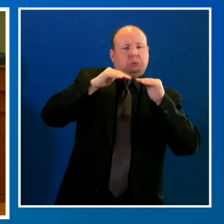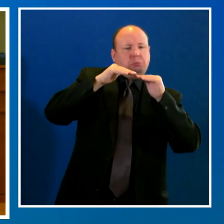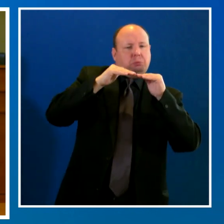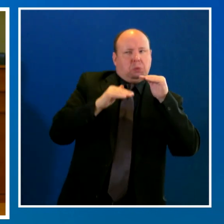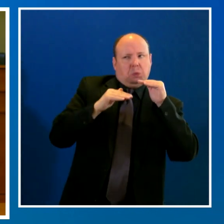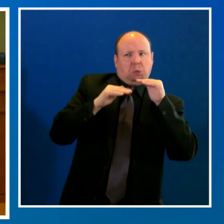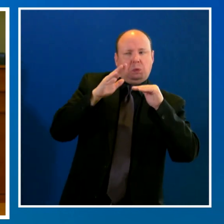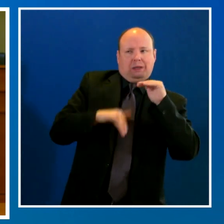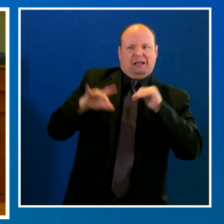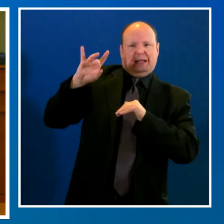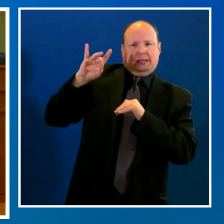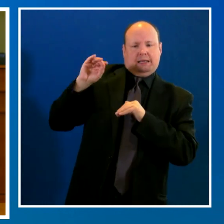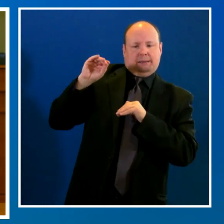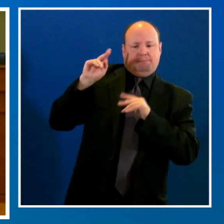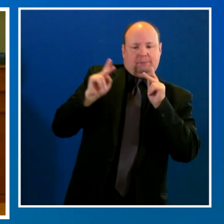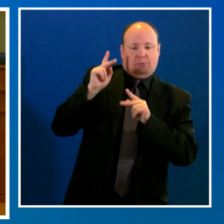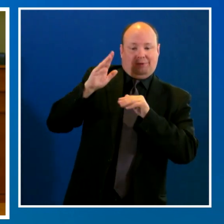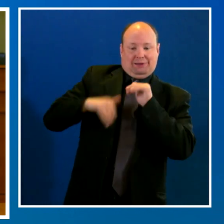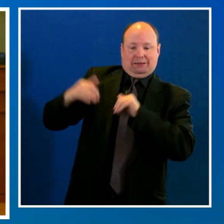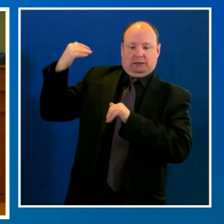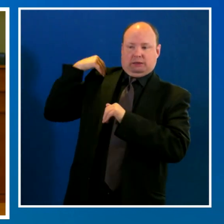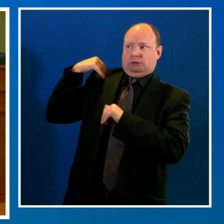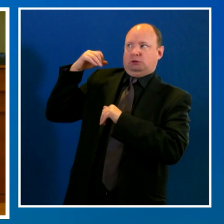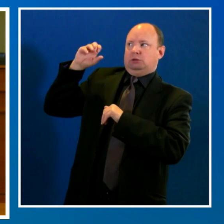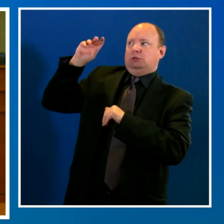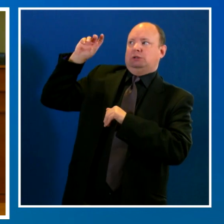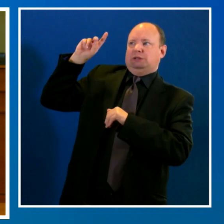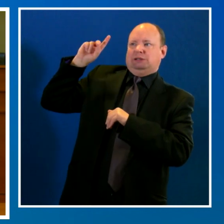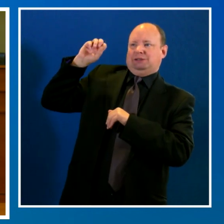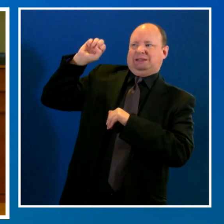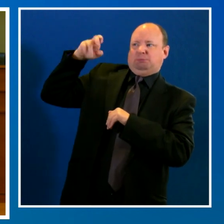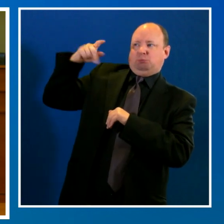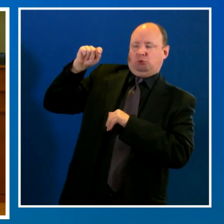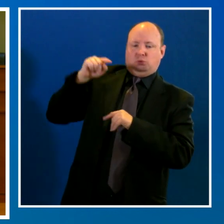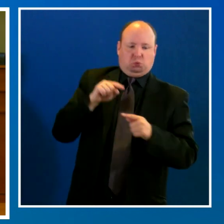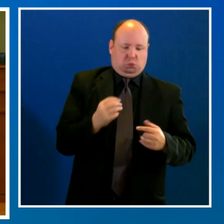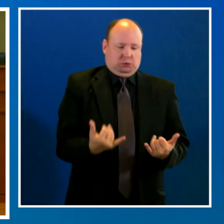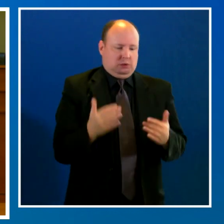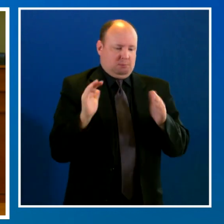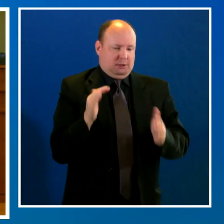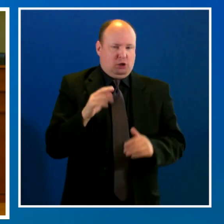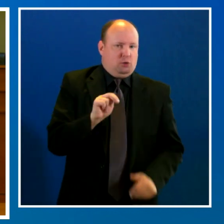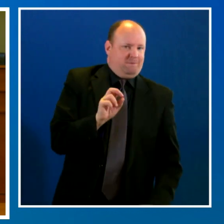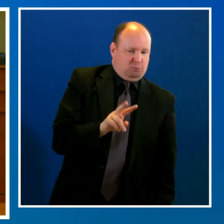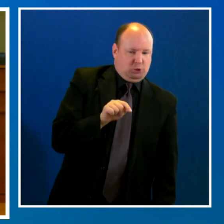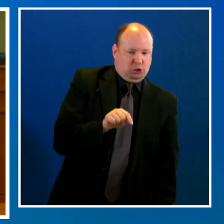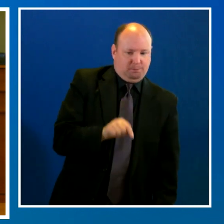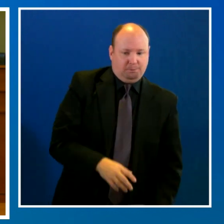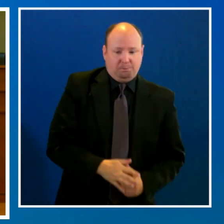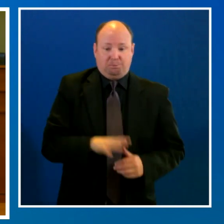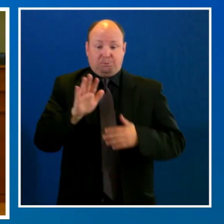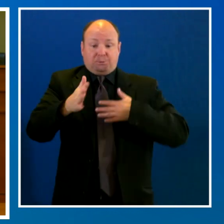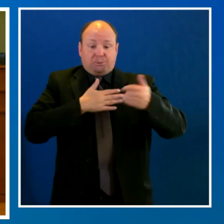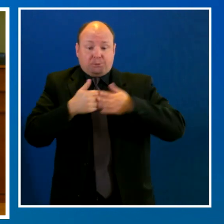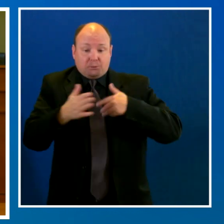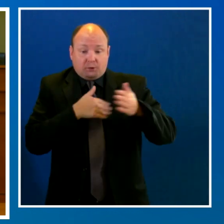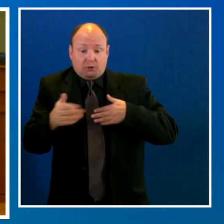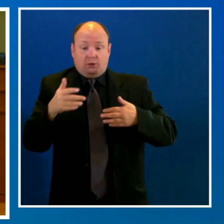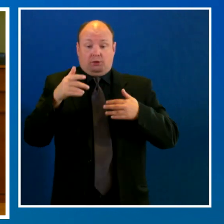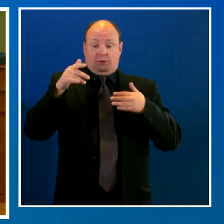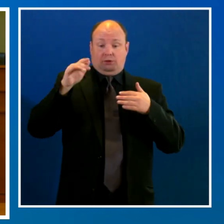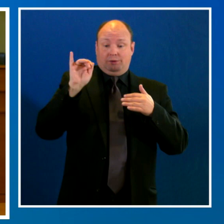to do everything we can to help slow its progress. As we gather again to share the holiday spirit